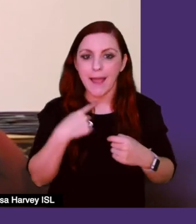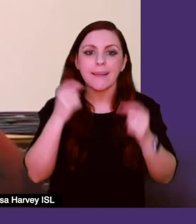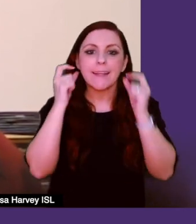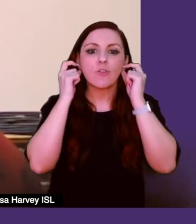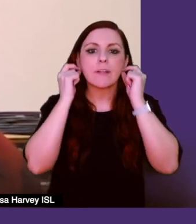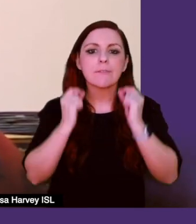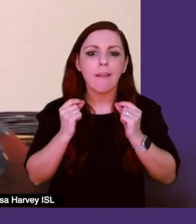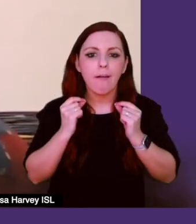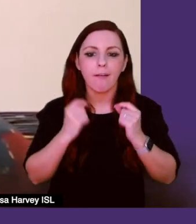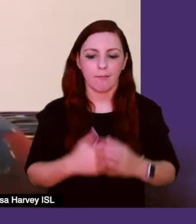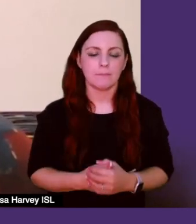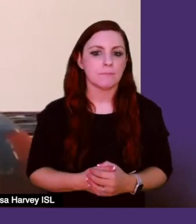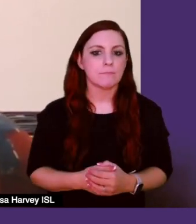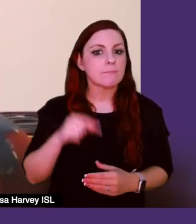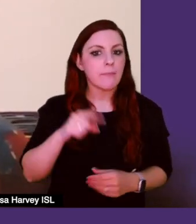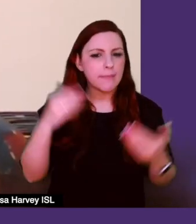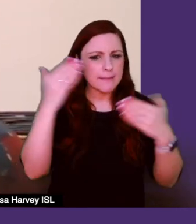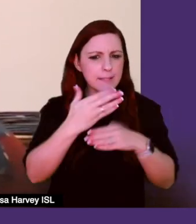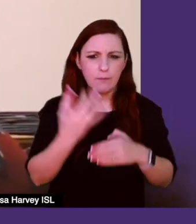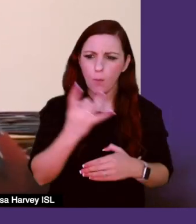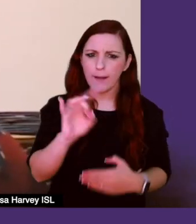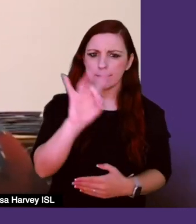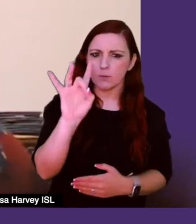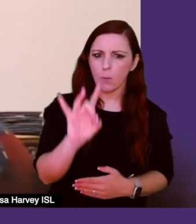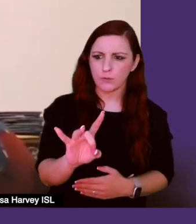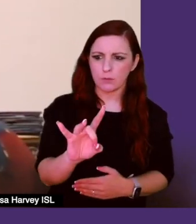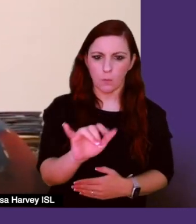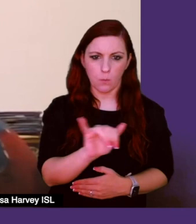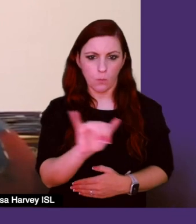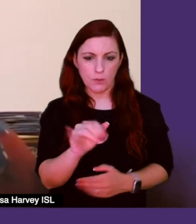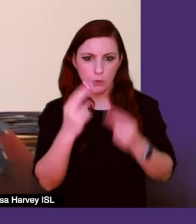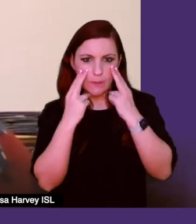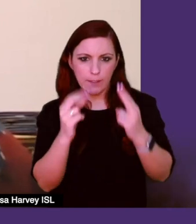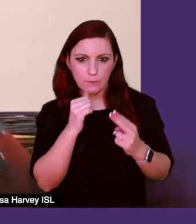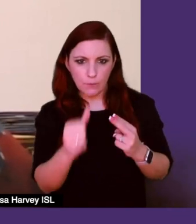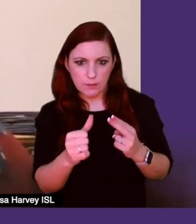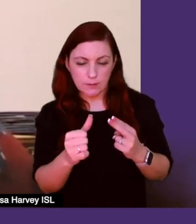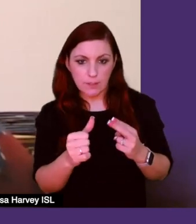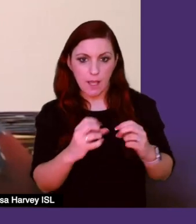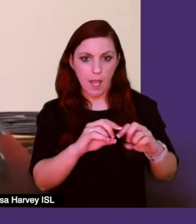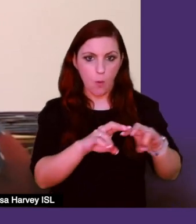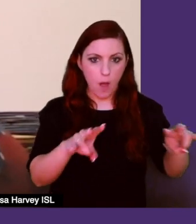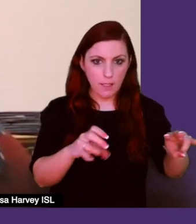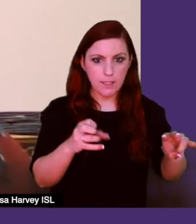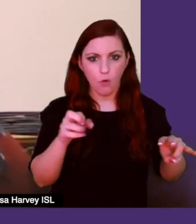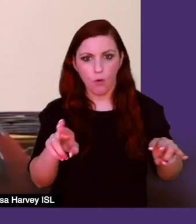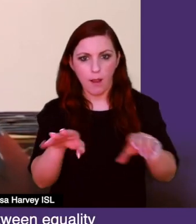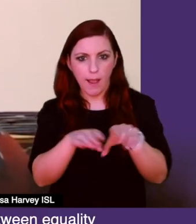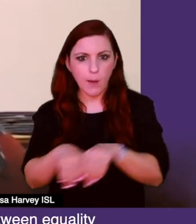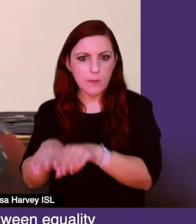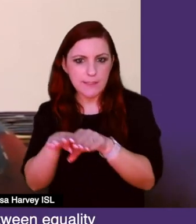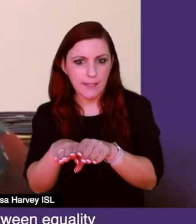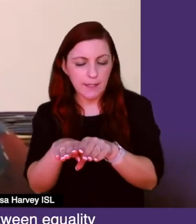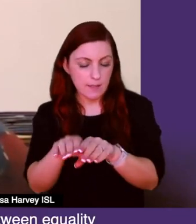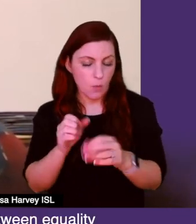long earrings. Tonight we pose the question, do we need equality before equity? Over